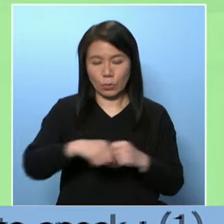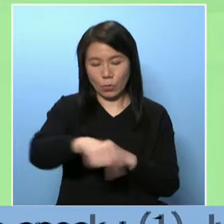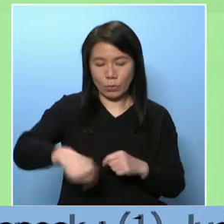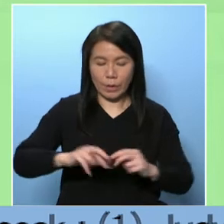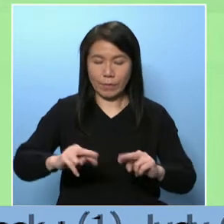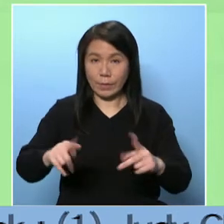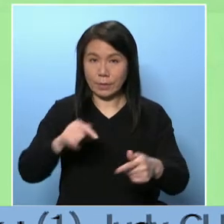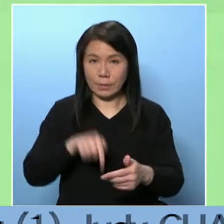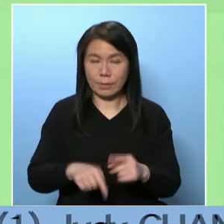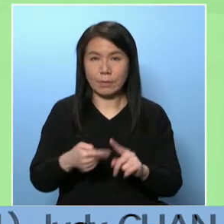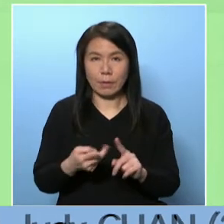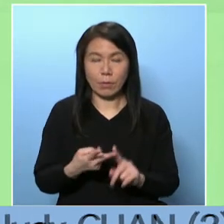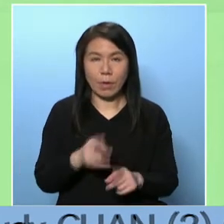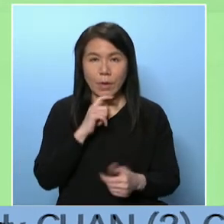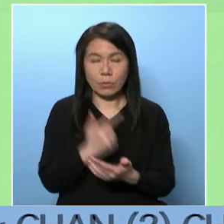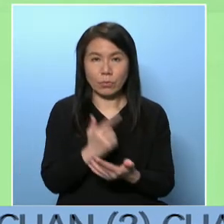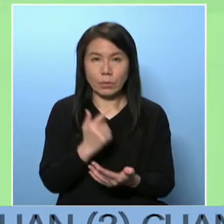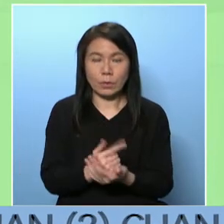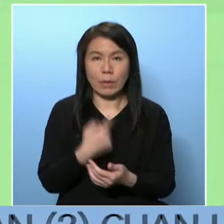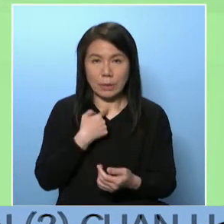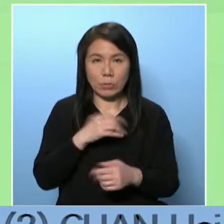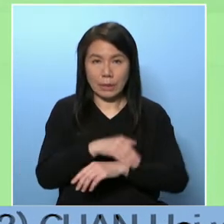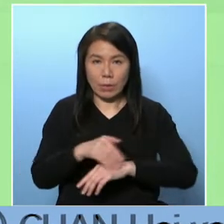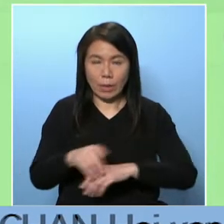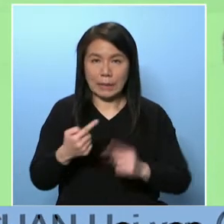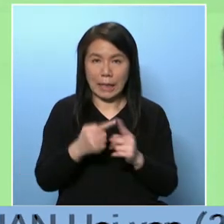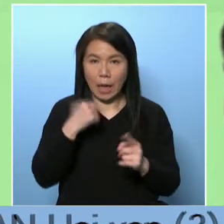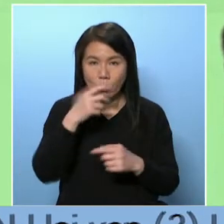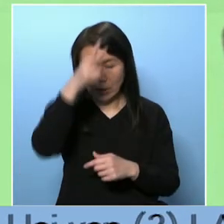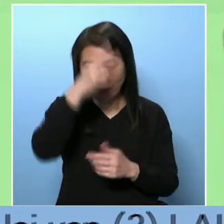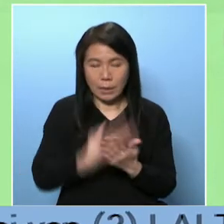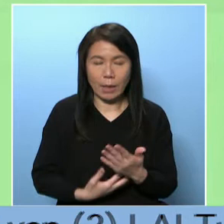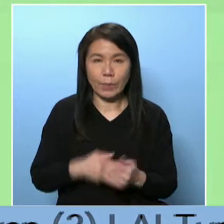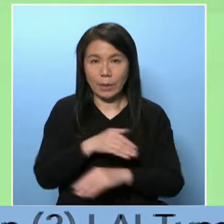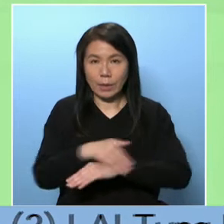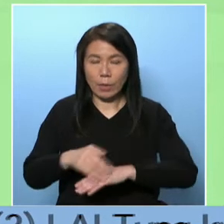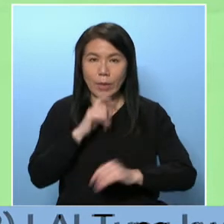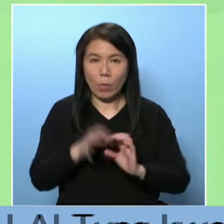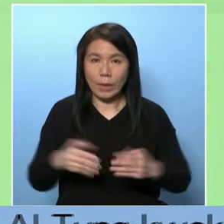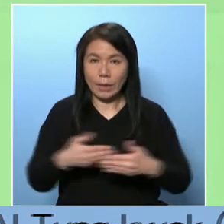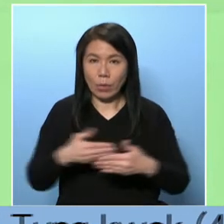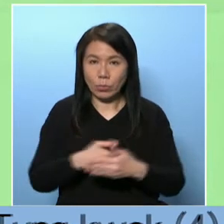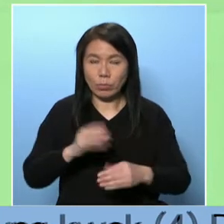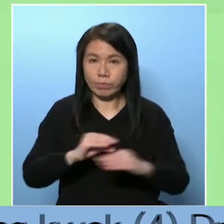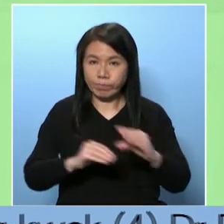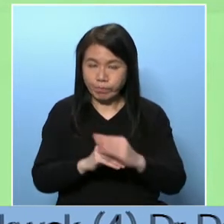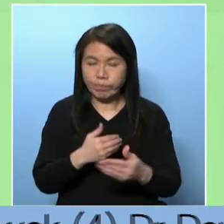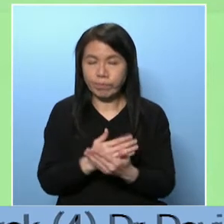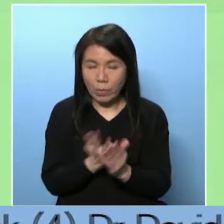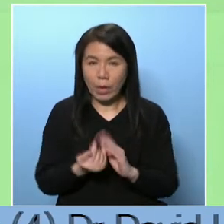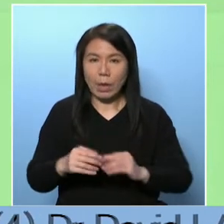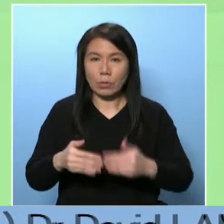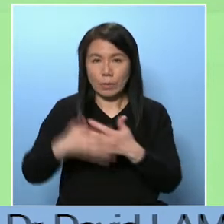new territories in terms of land development and other developments, we need to have a very detailed population policy and